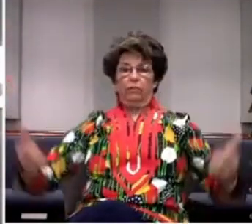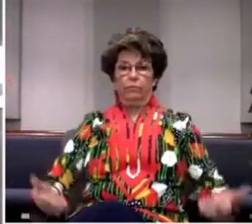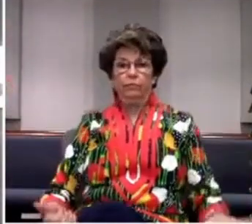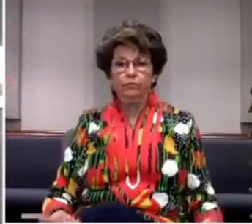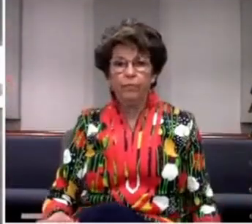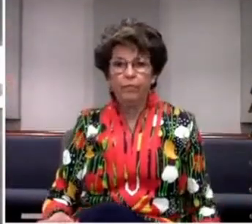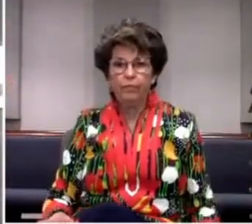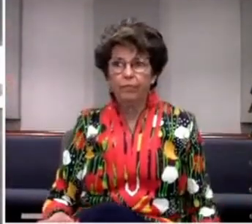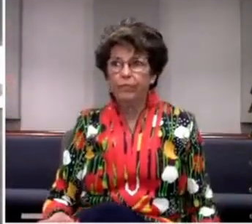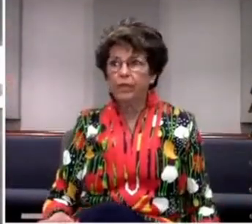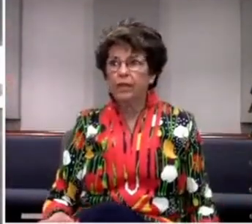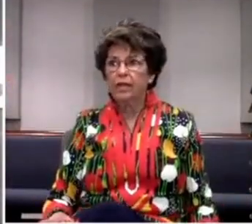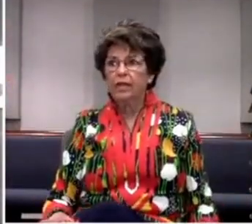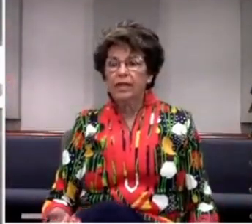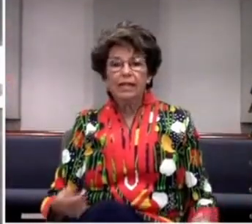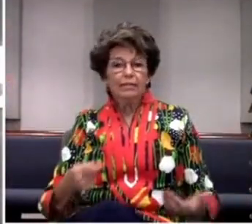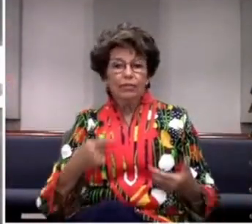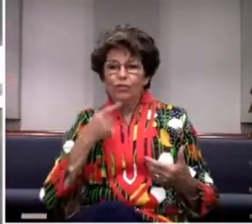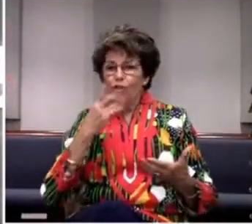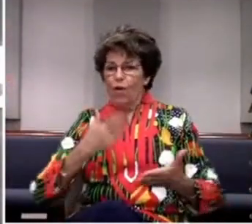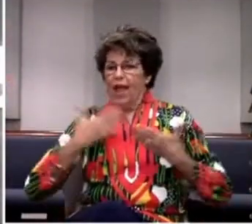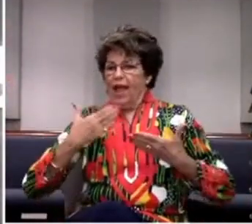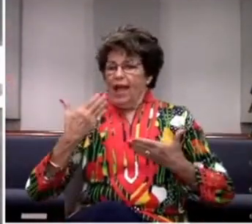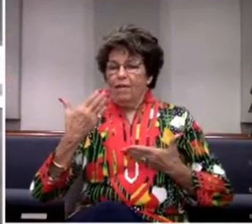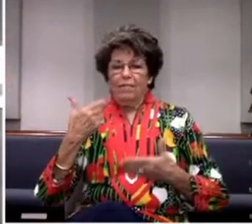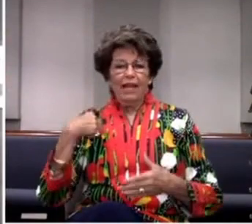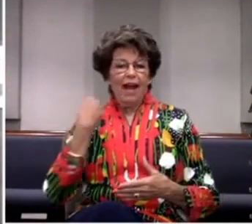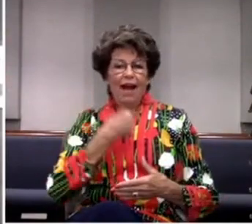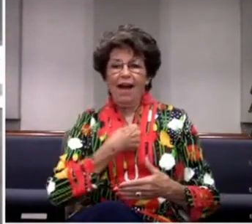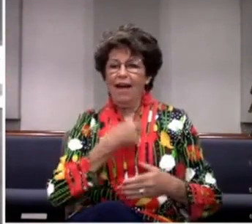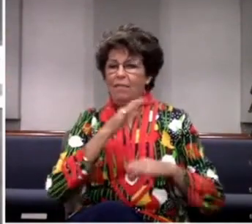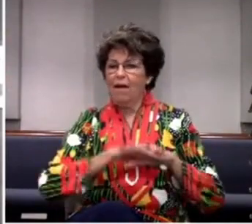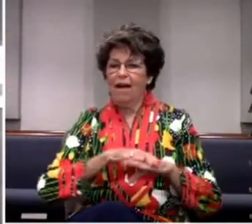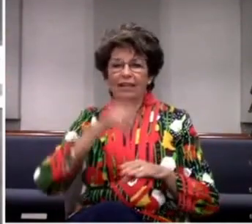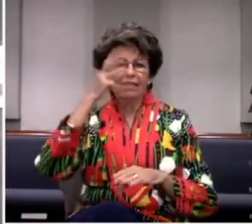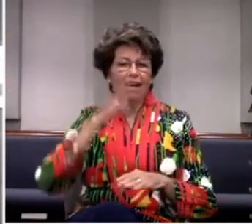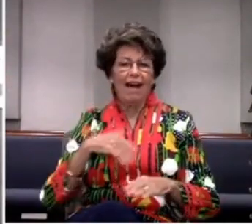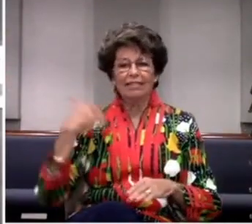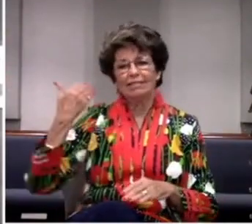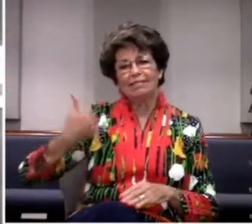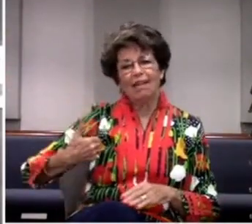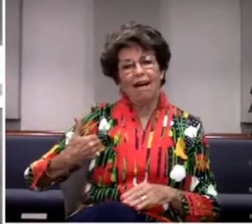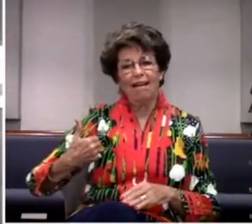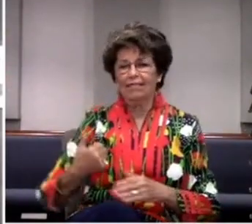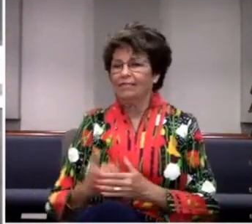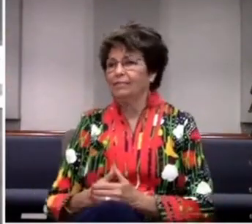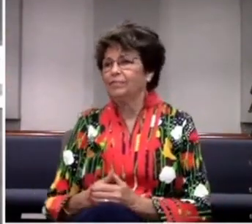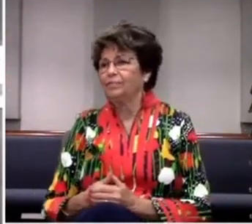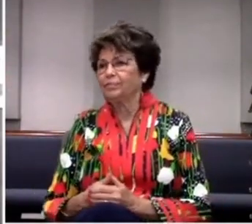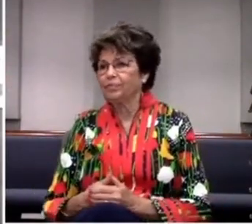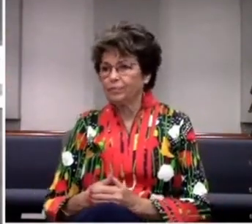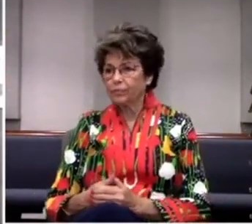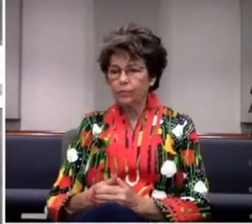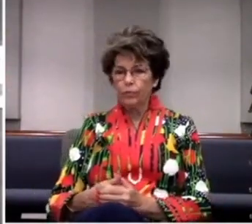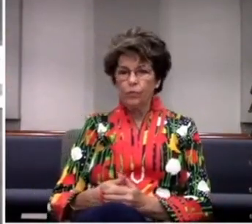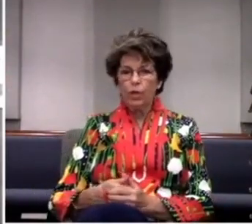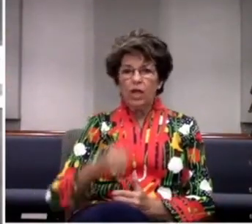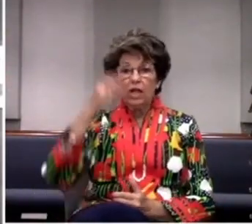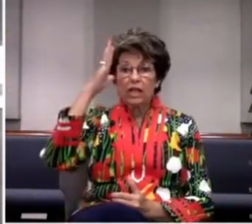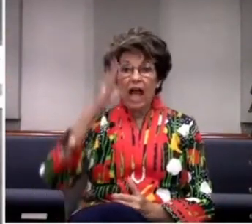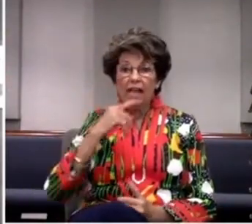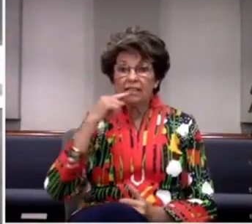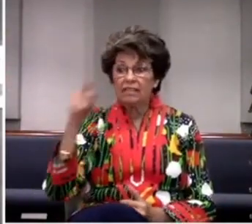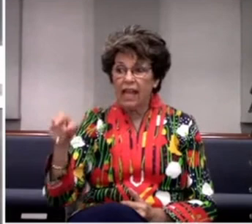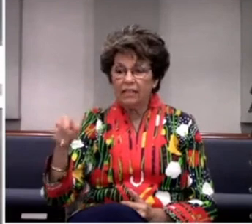you glad you're on God's side? Yeah, he's powerful. Keep reading. Yet thou shalt be brought down to hell to the sides of the pit. Look at